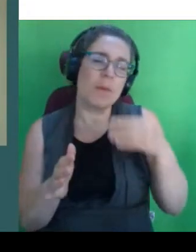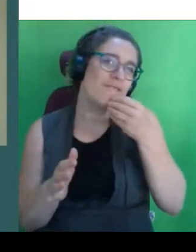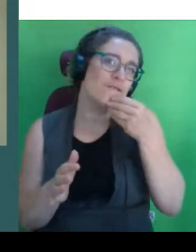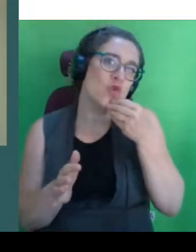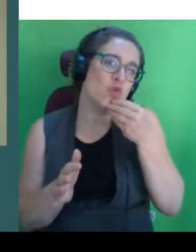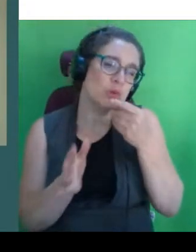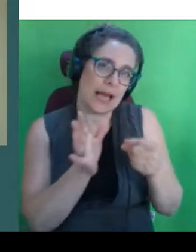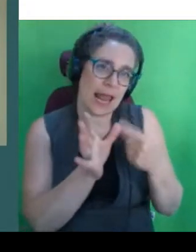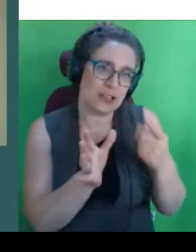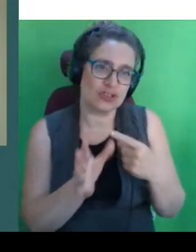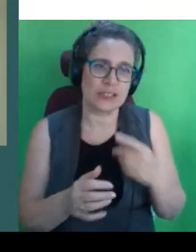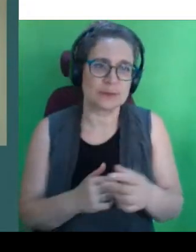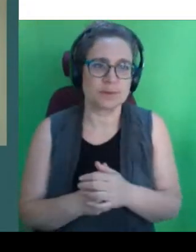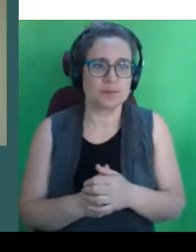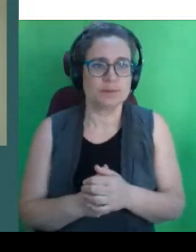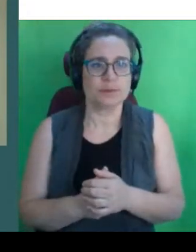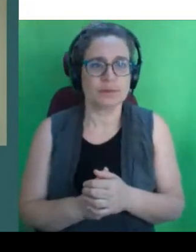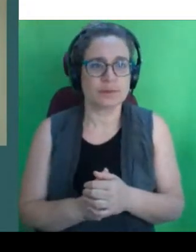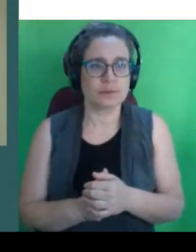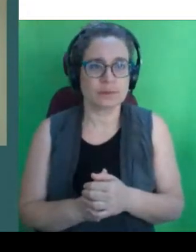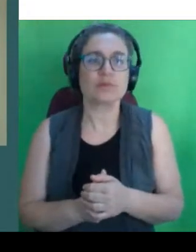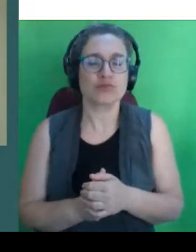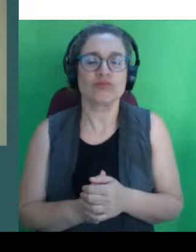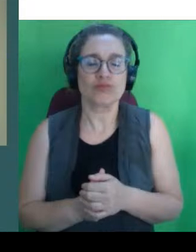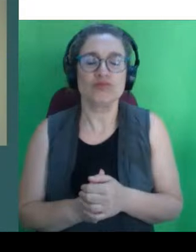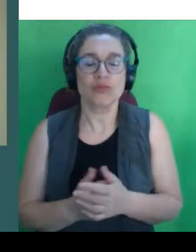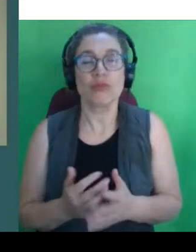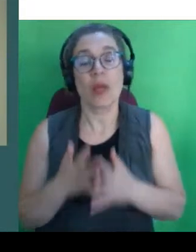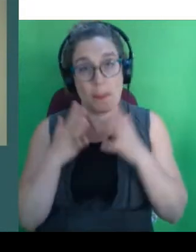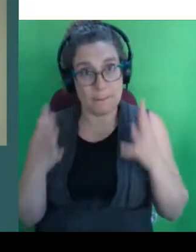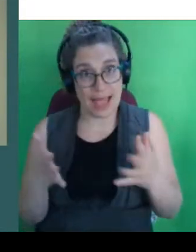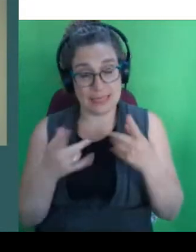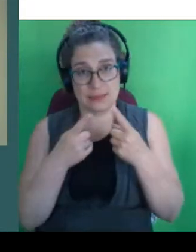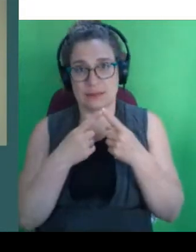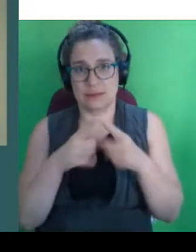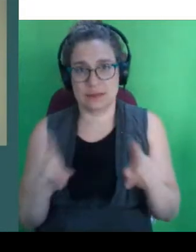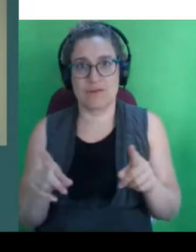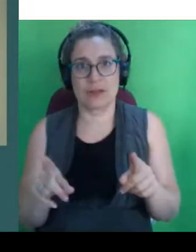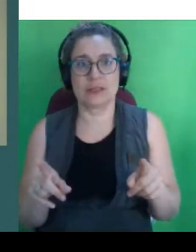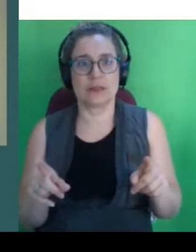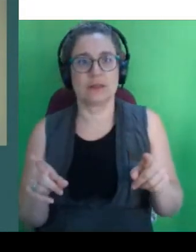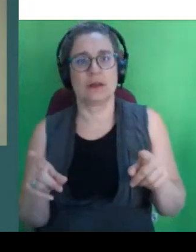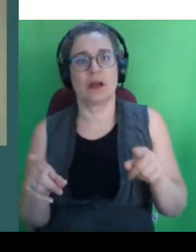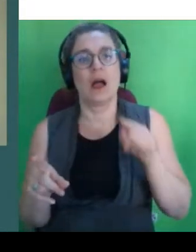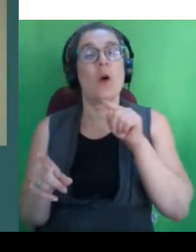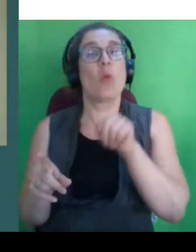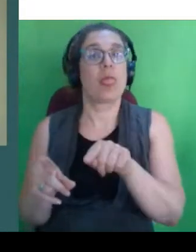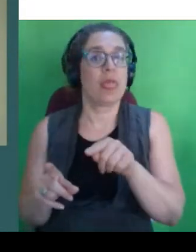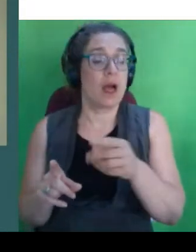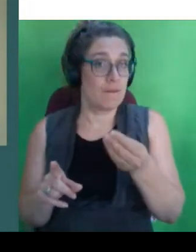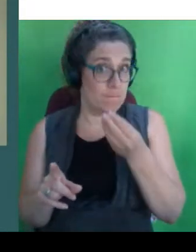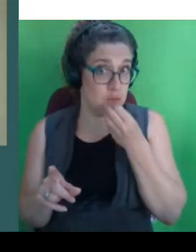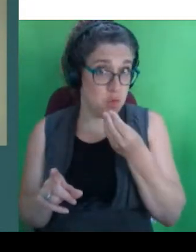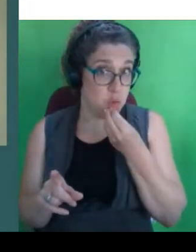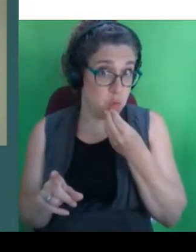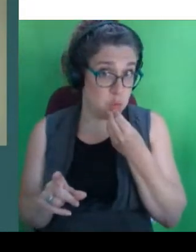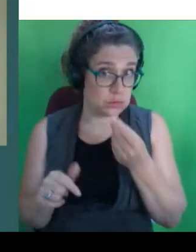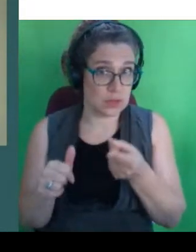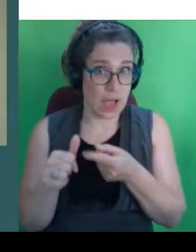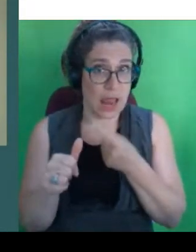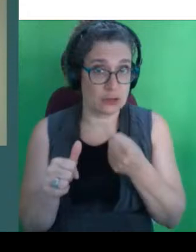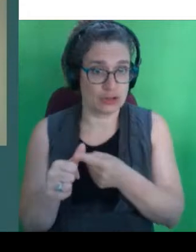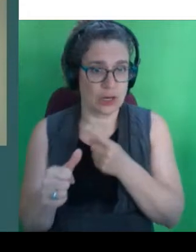the main differences are going to be, whereas with a food allergy, you have